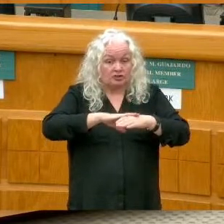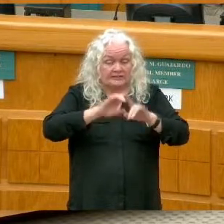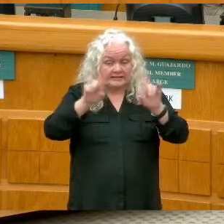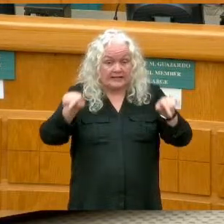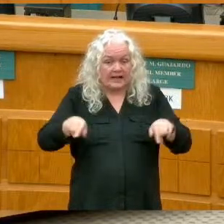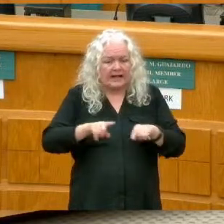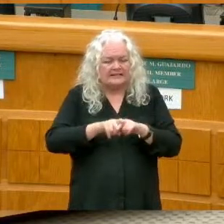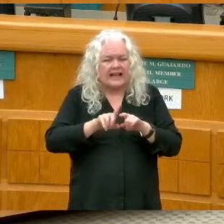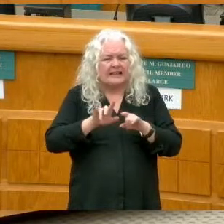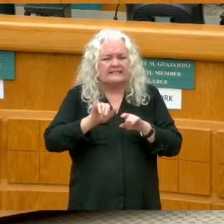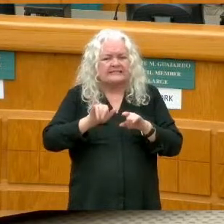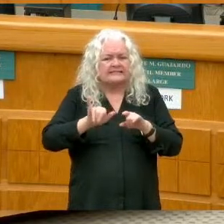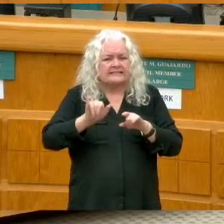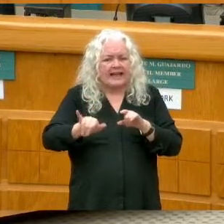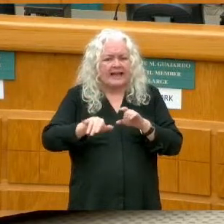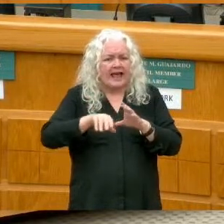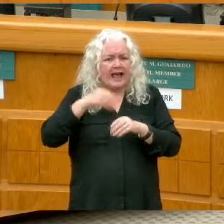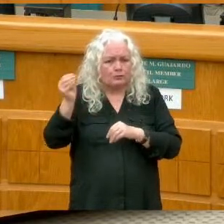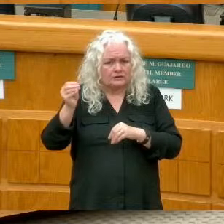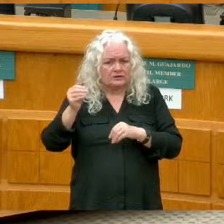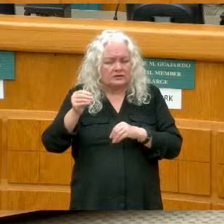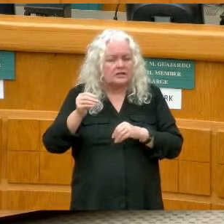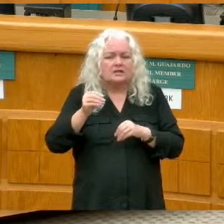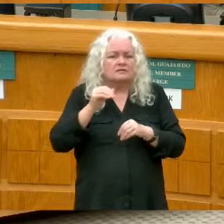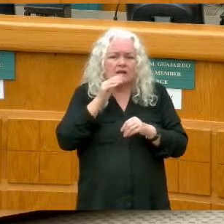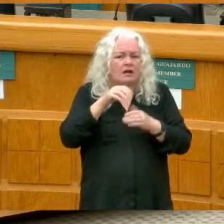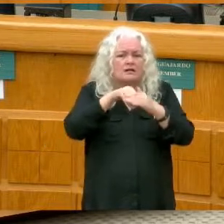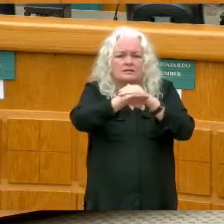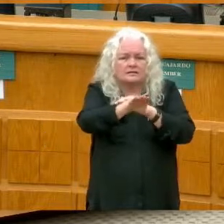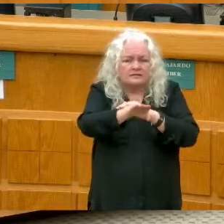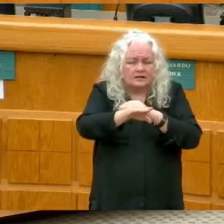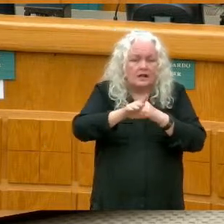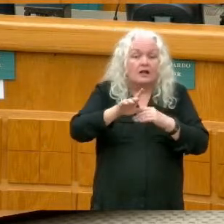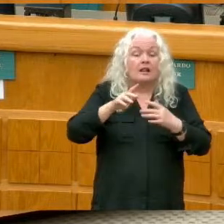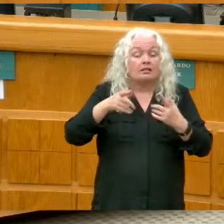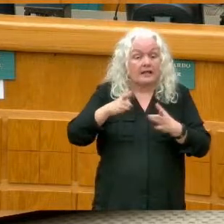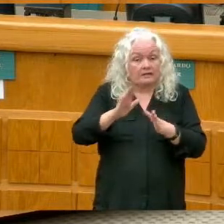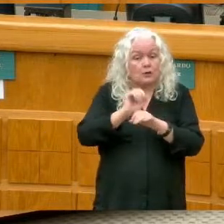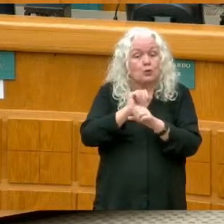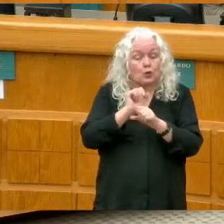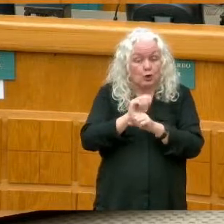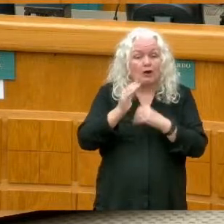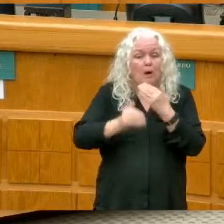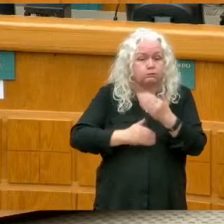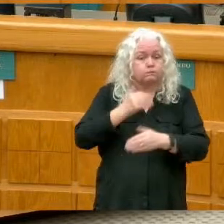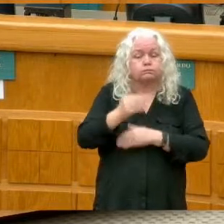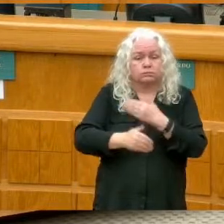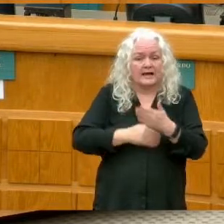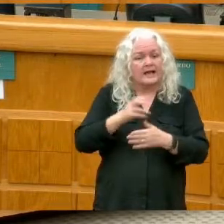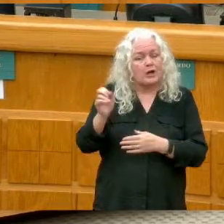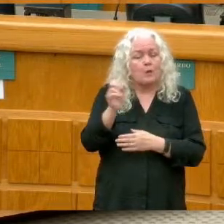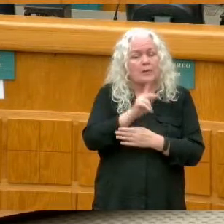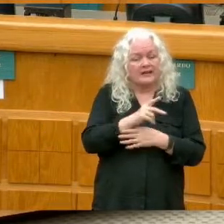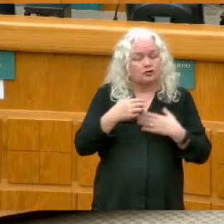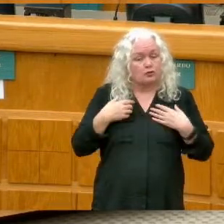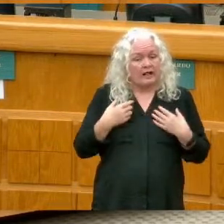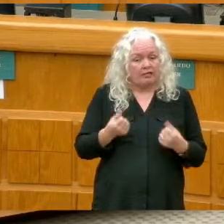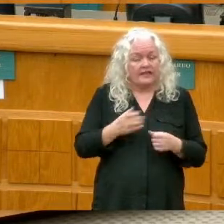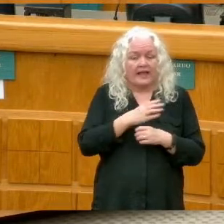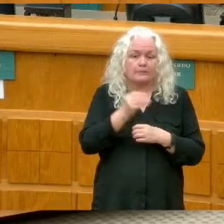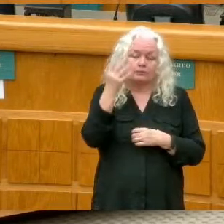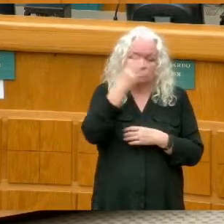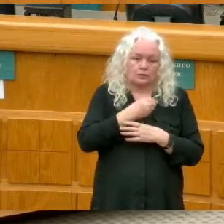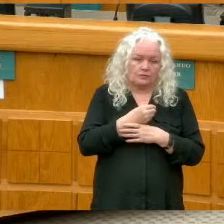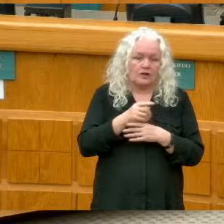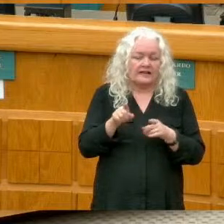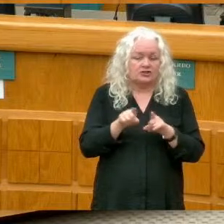these restricted, closed areas. Please allow the work to be done, and let's get this back restored healthy and